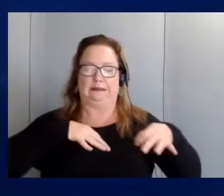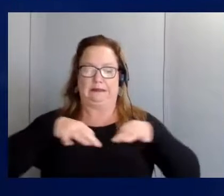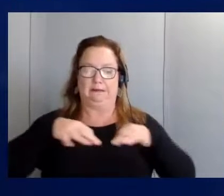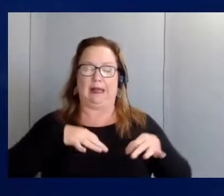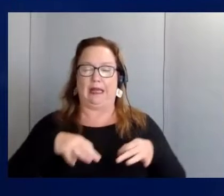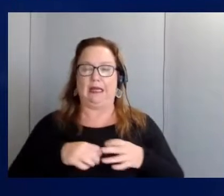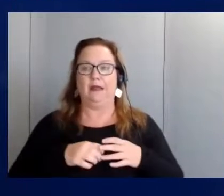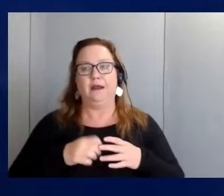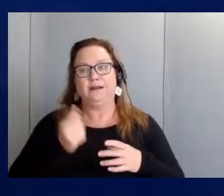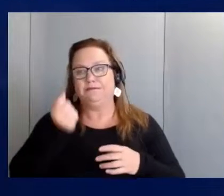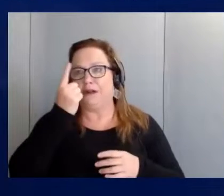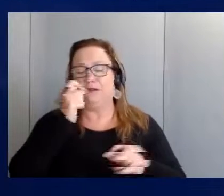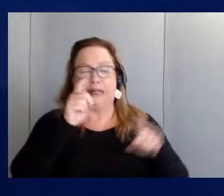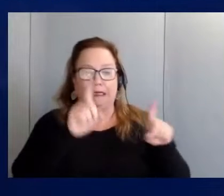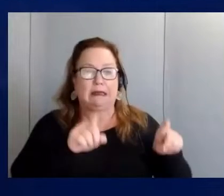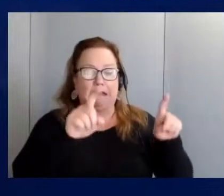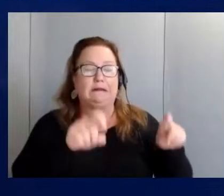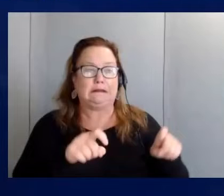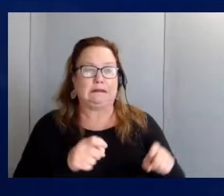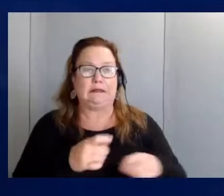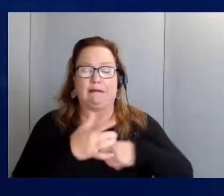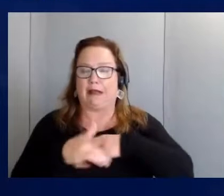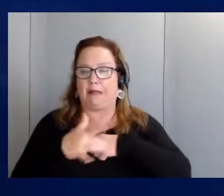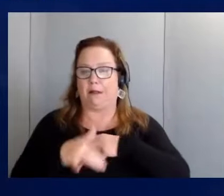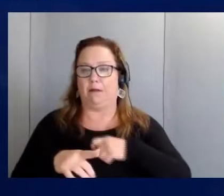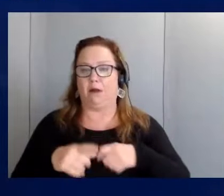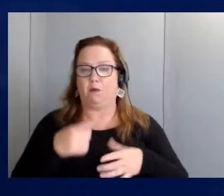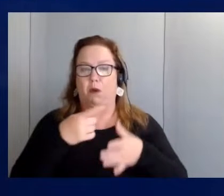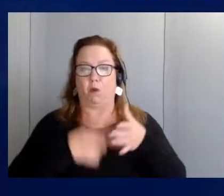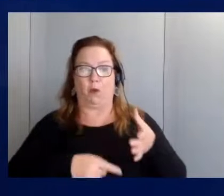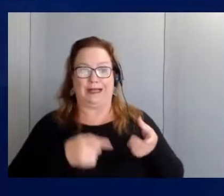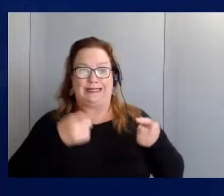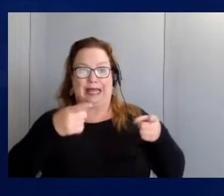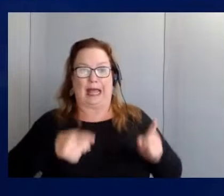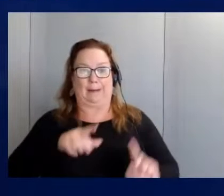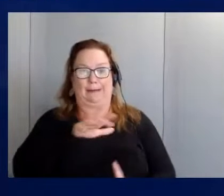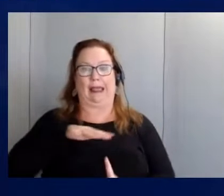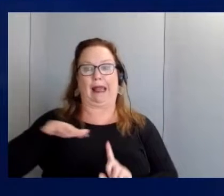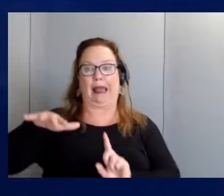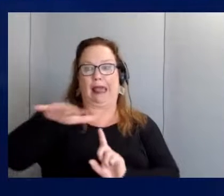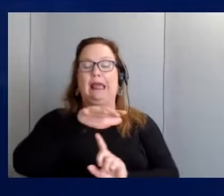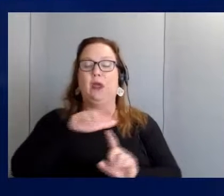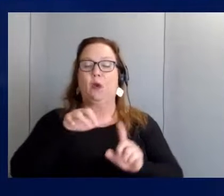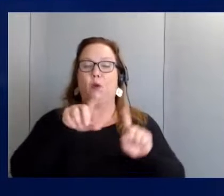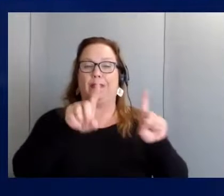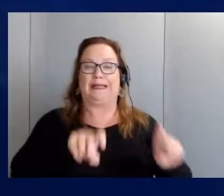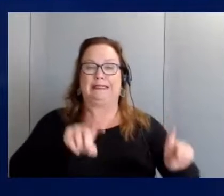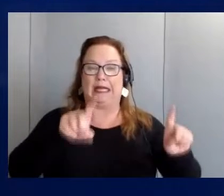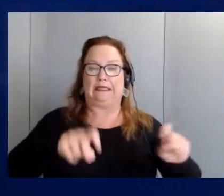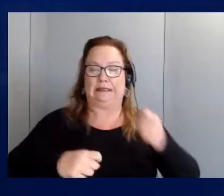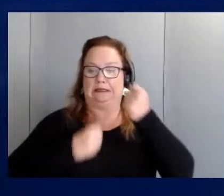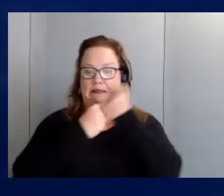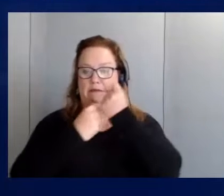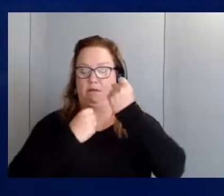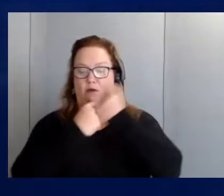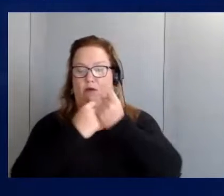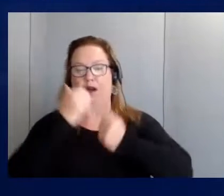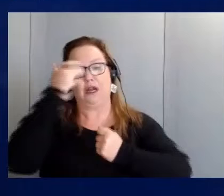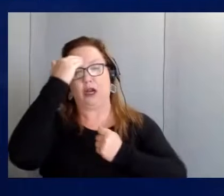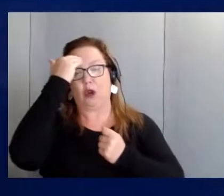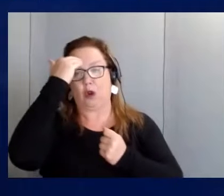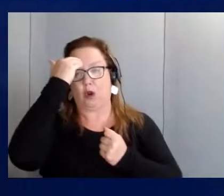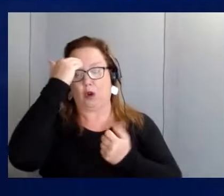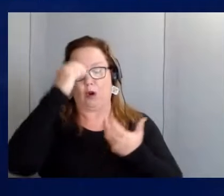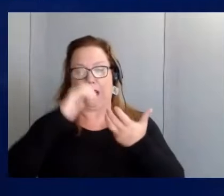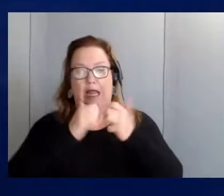but really the what is happening around all of those tests helps support and help us know how